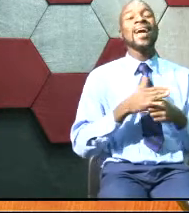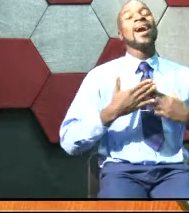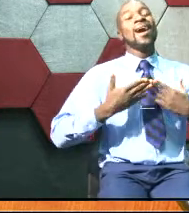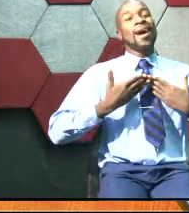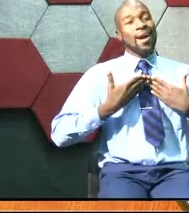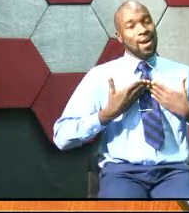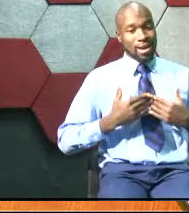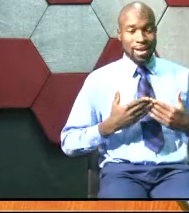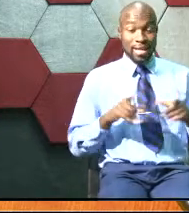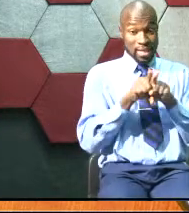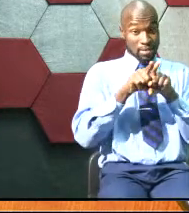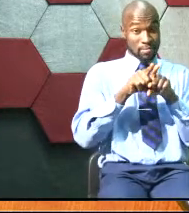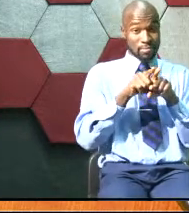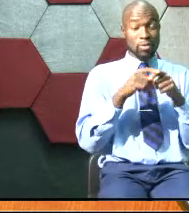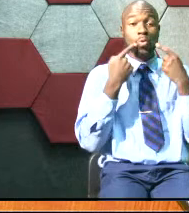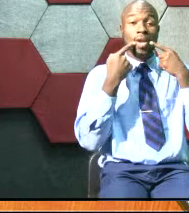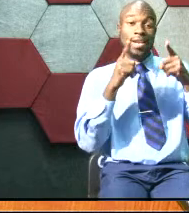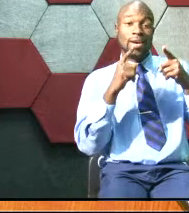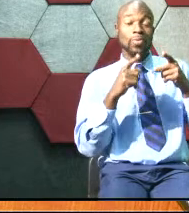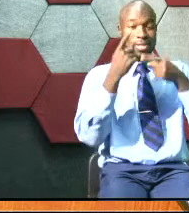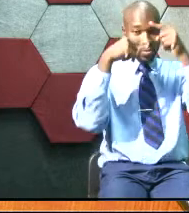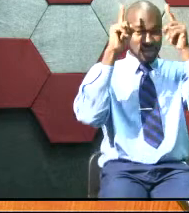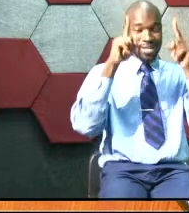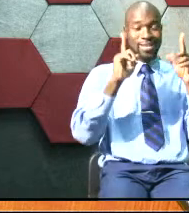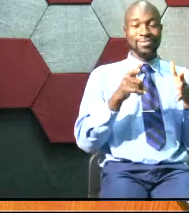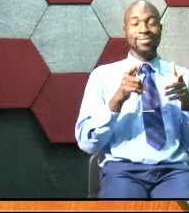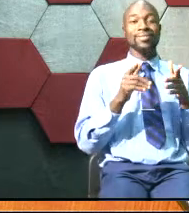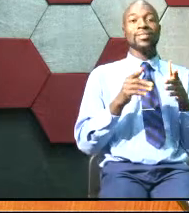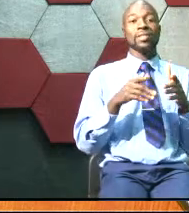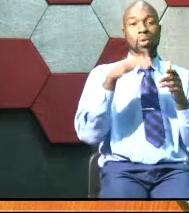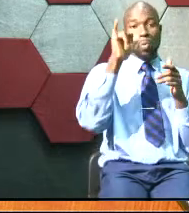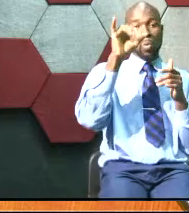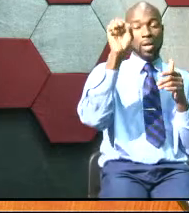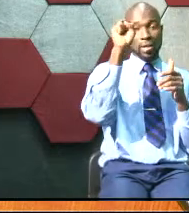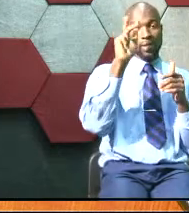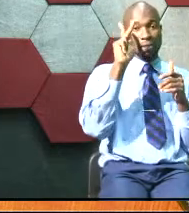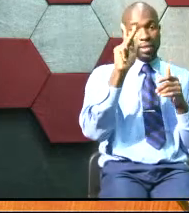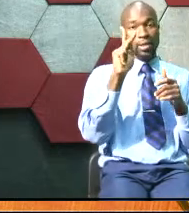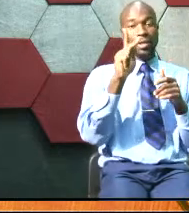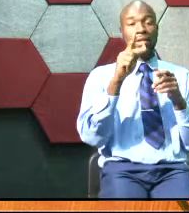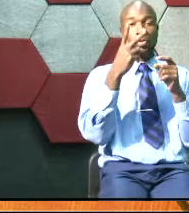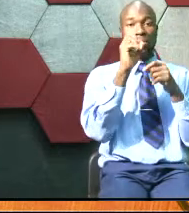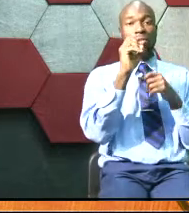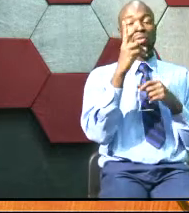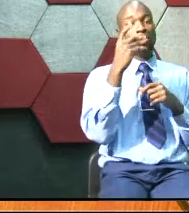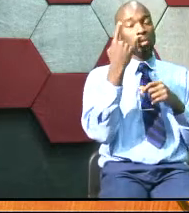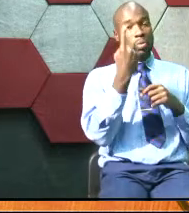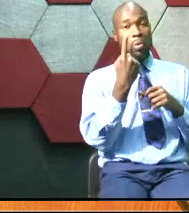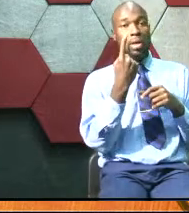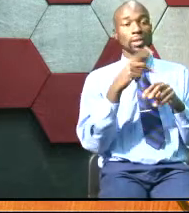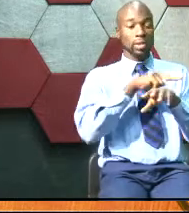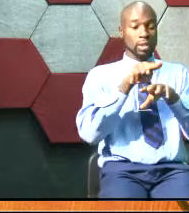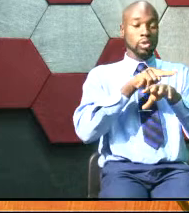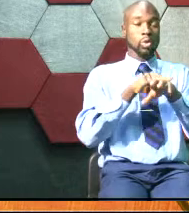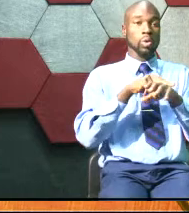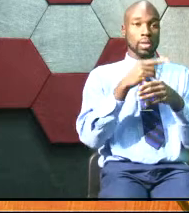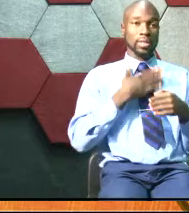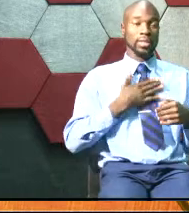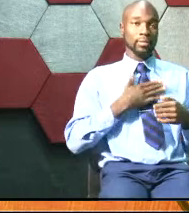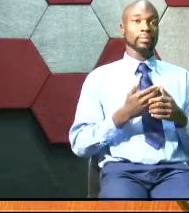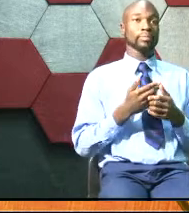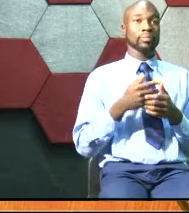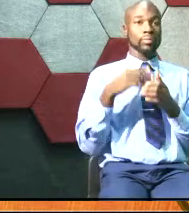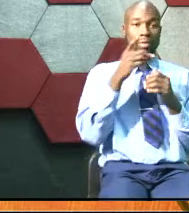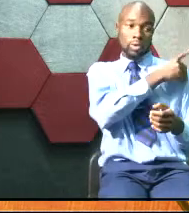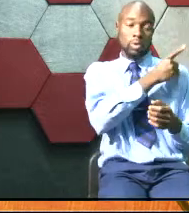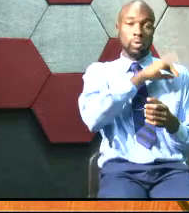and announce the winners at the YSK 2021 National Science and Technology Exhibition. Dr. Juan, please take